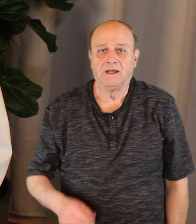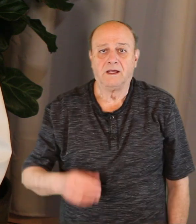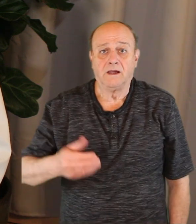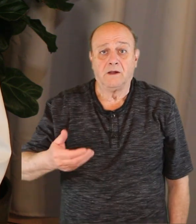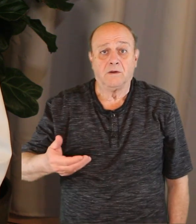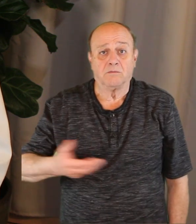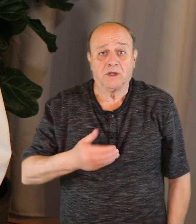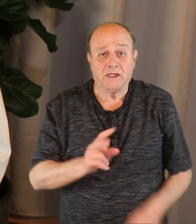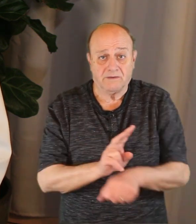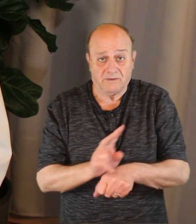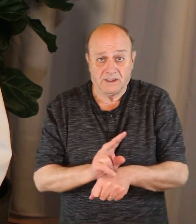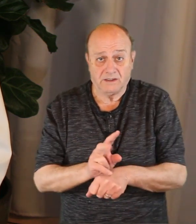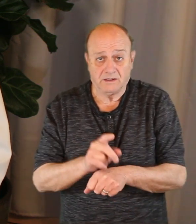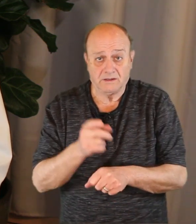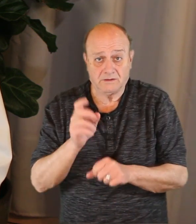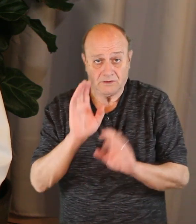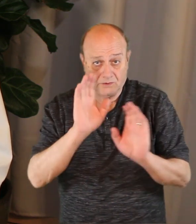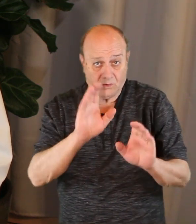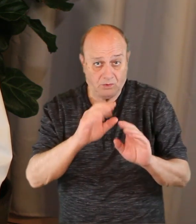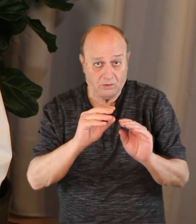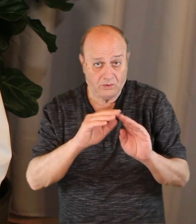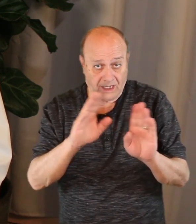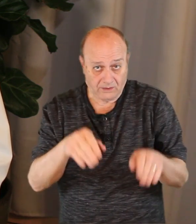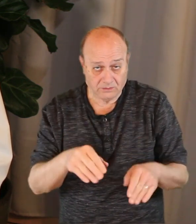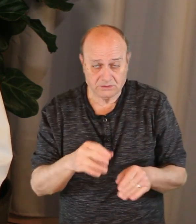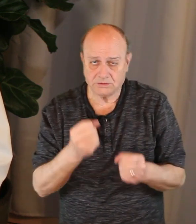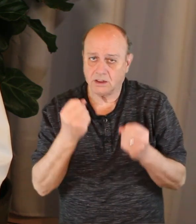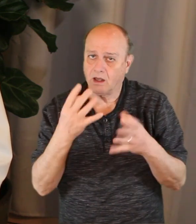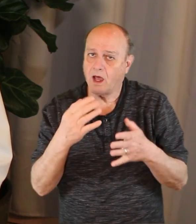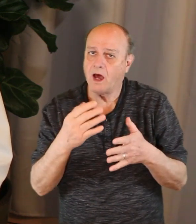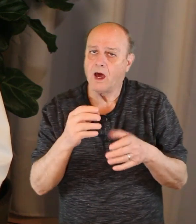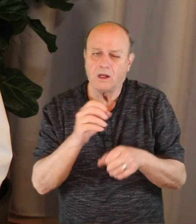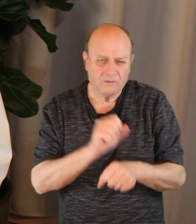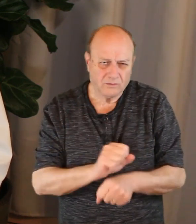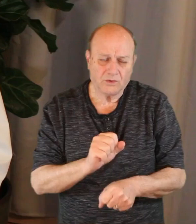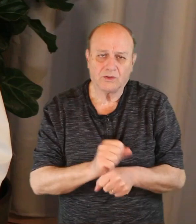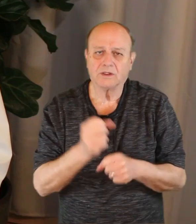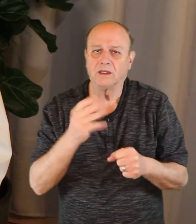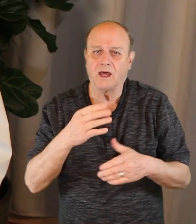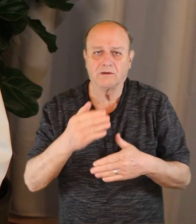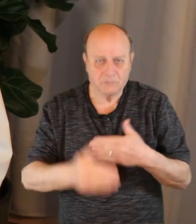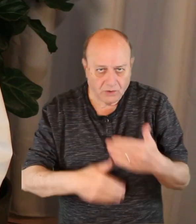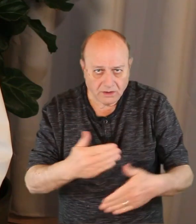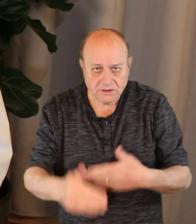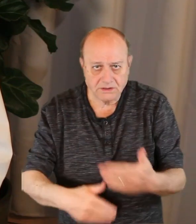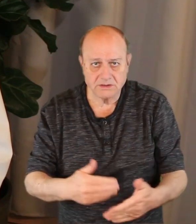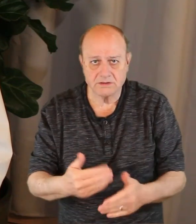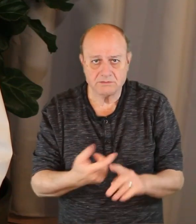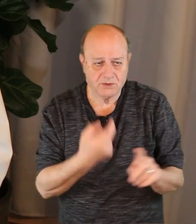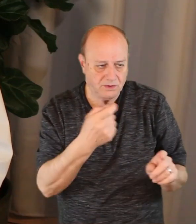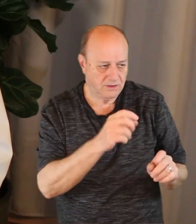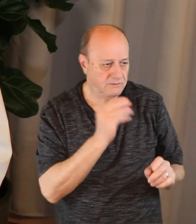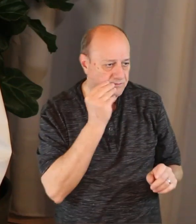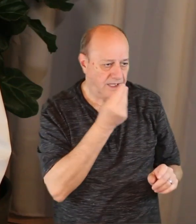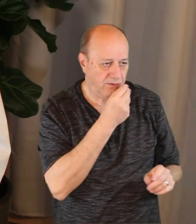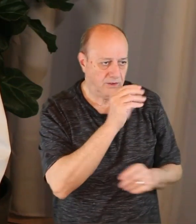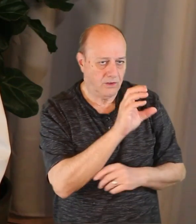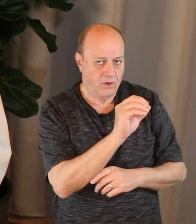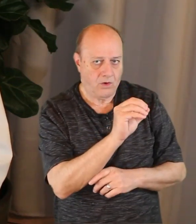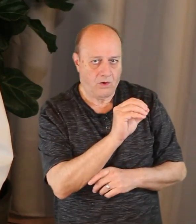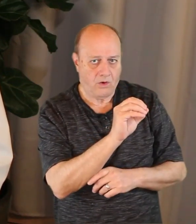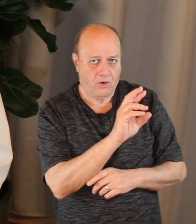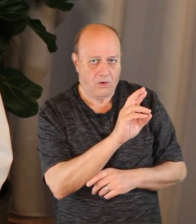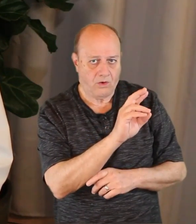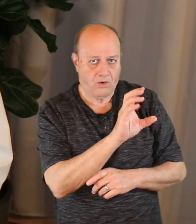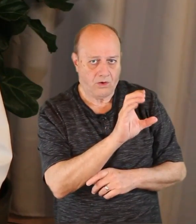Bringing vanilla to you into your home is a lot of work and a lot of processes between the orchid flower and your